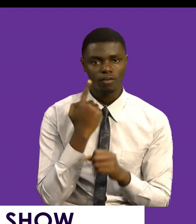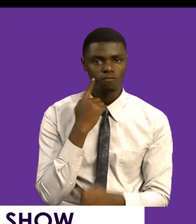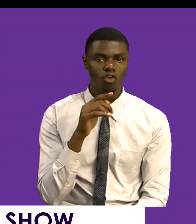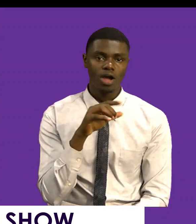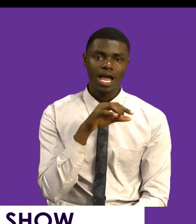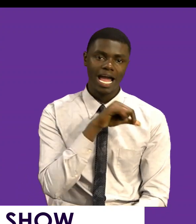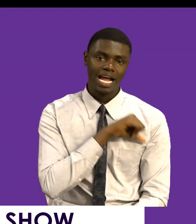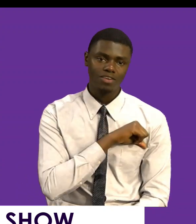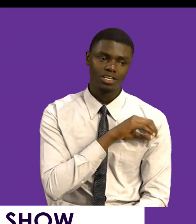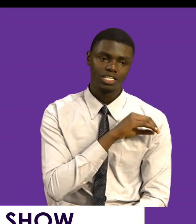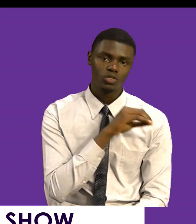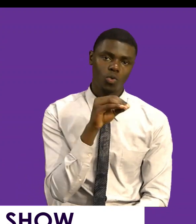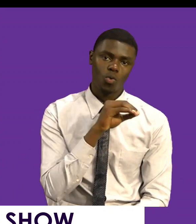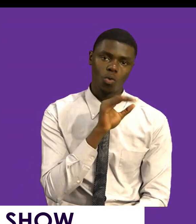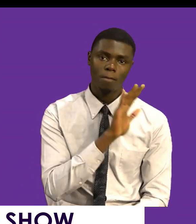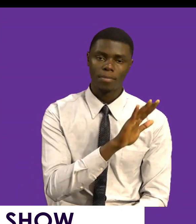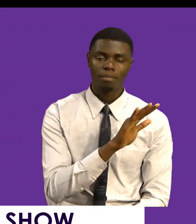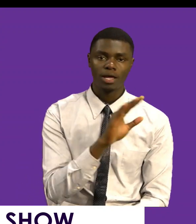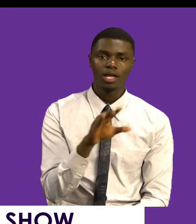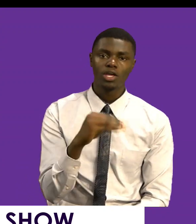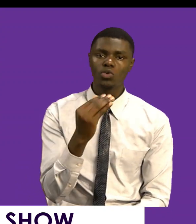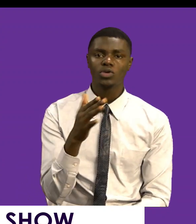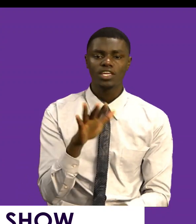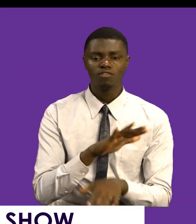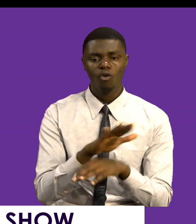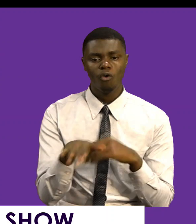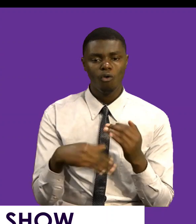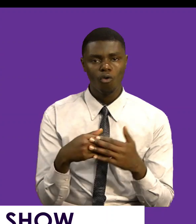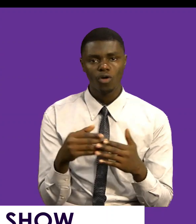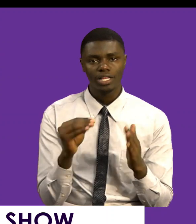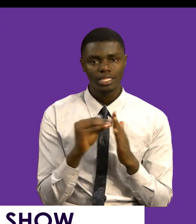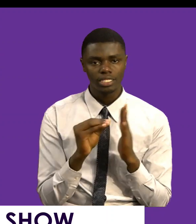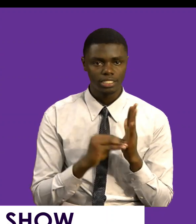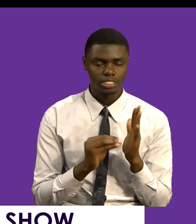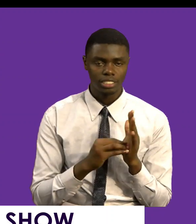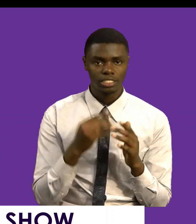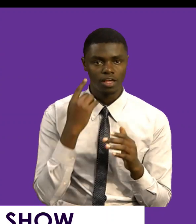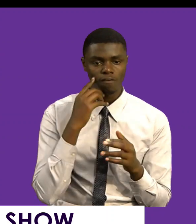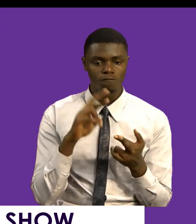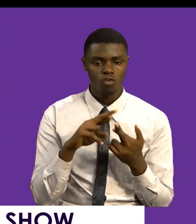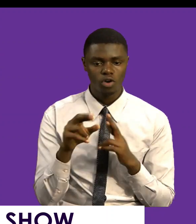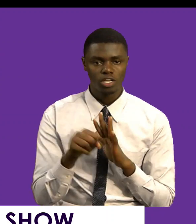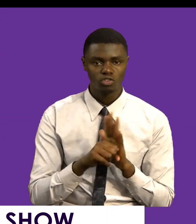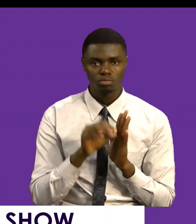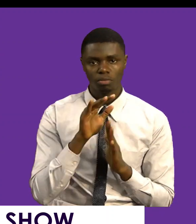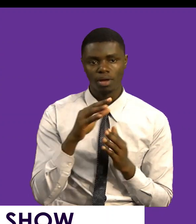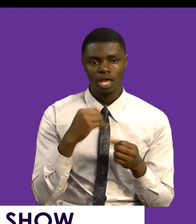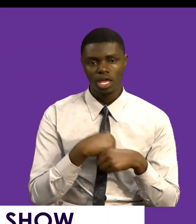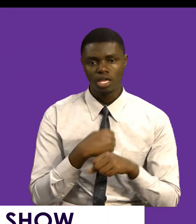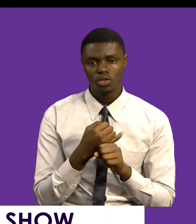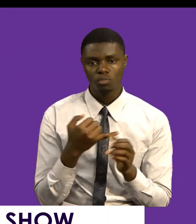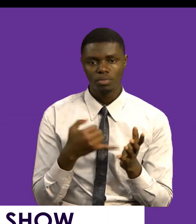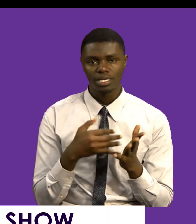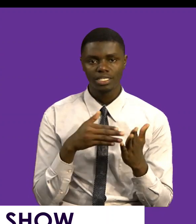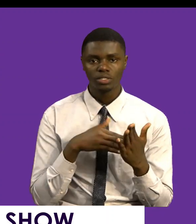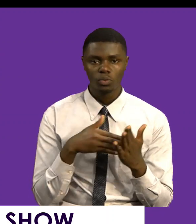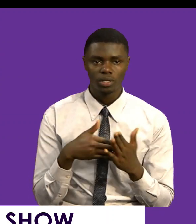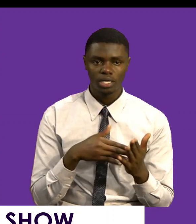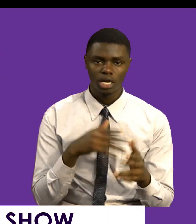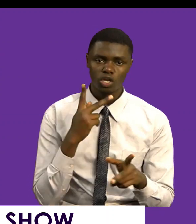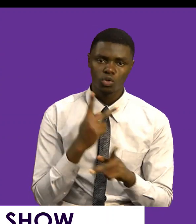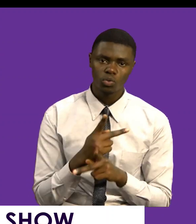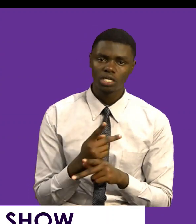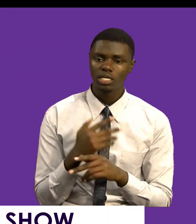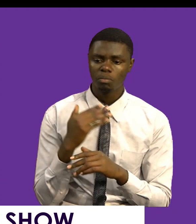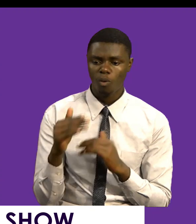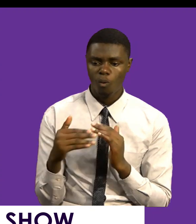Why? Because you give every detail of your relationship. You make your relationship very vulnerable. You keep